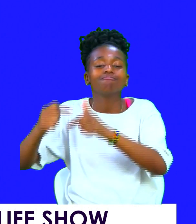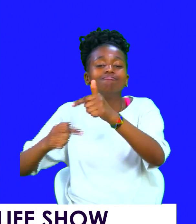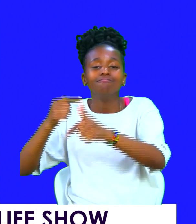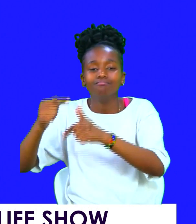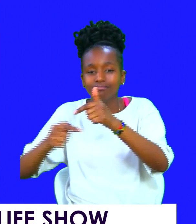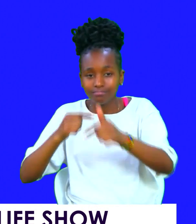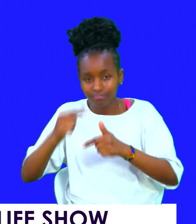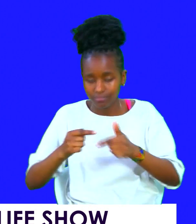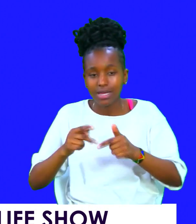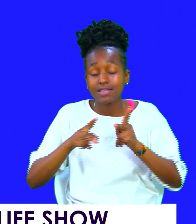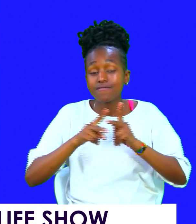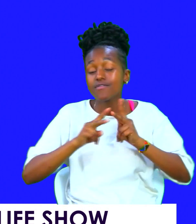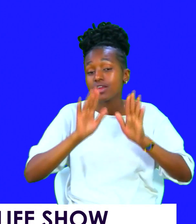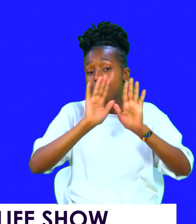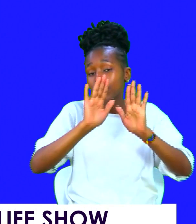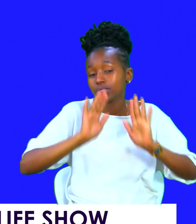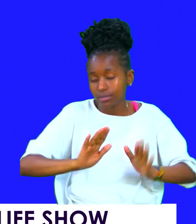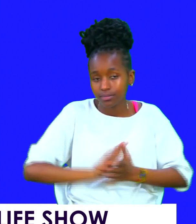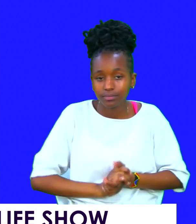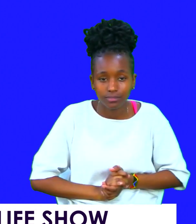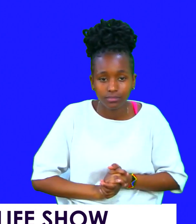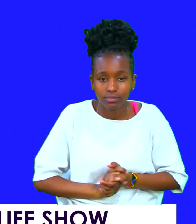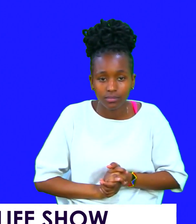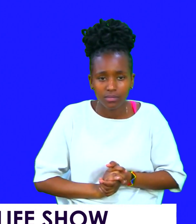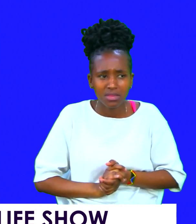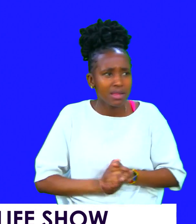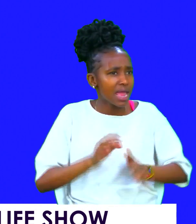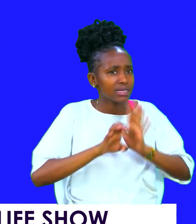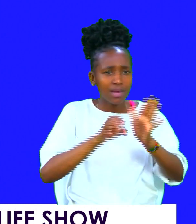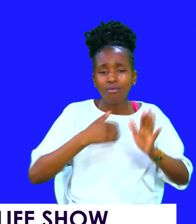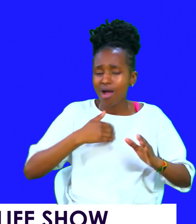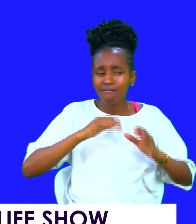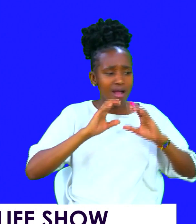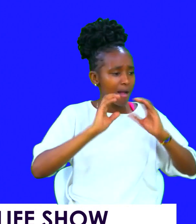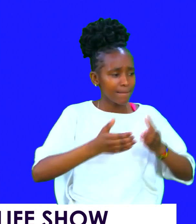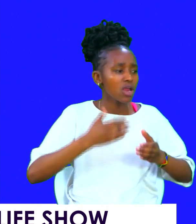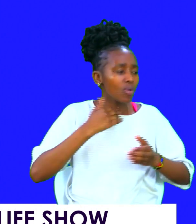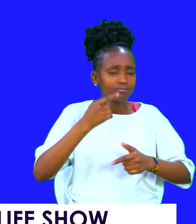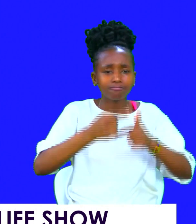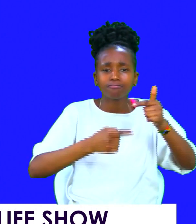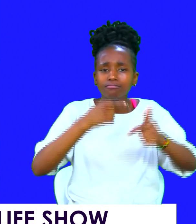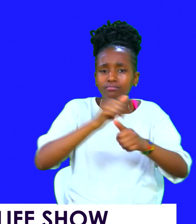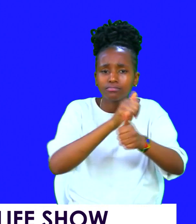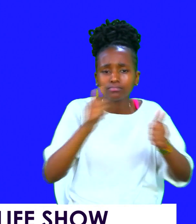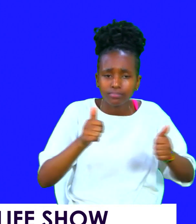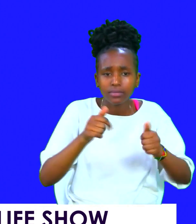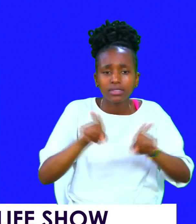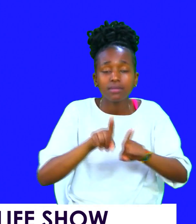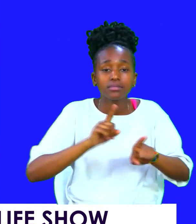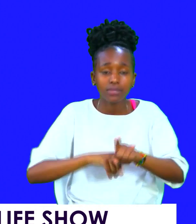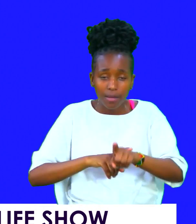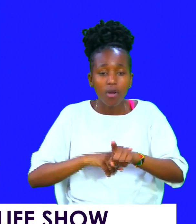for sustainability of our companies. How we yearn for the efficiency